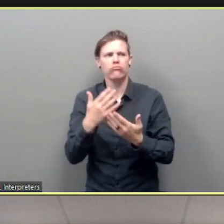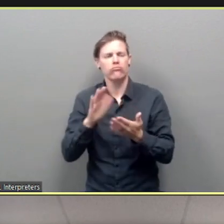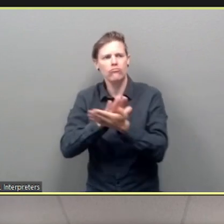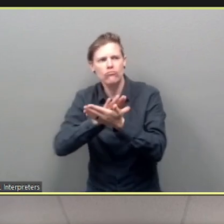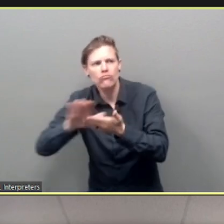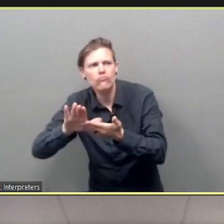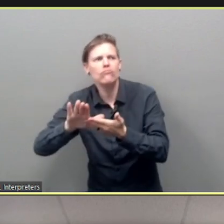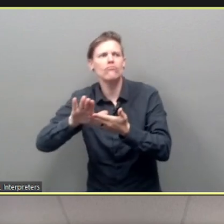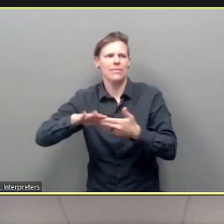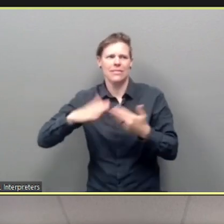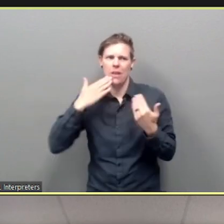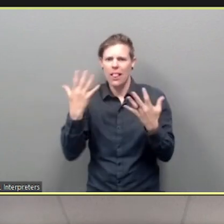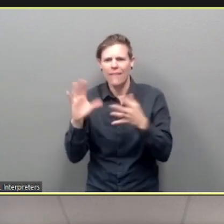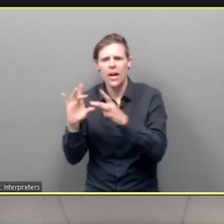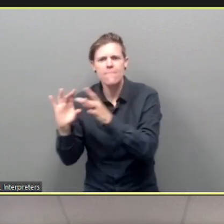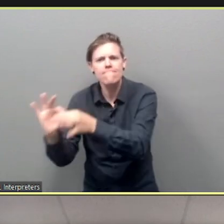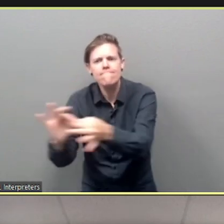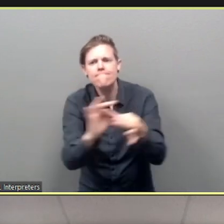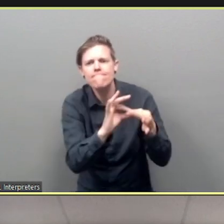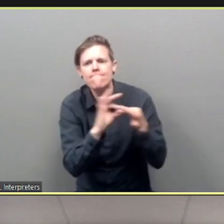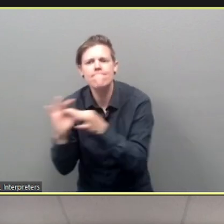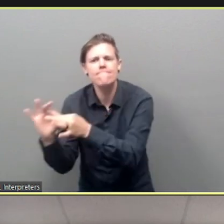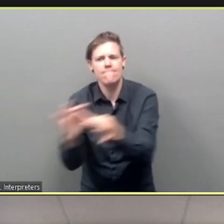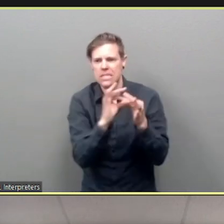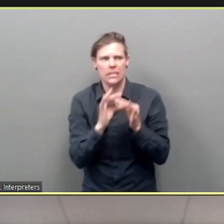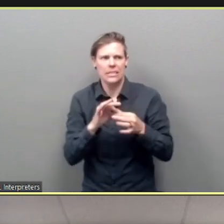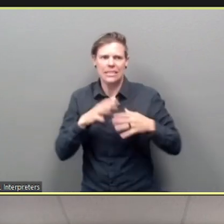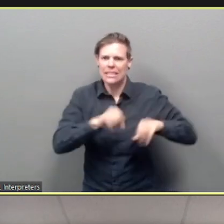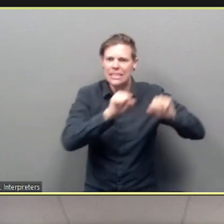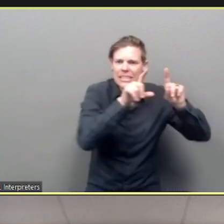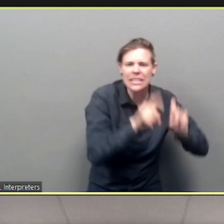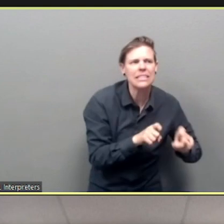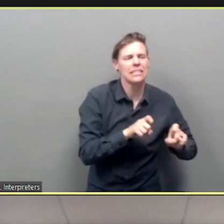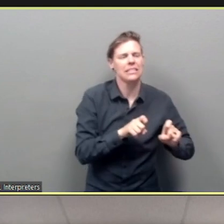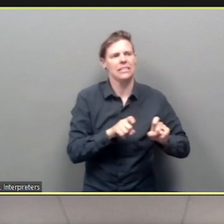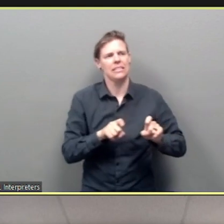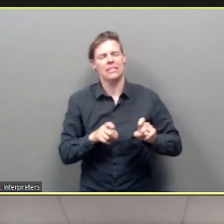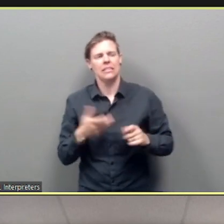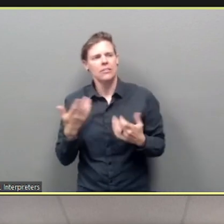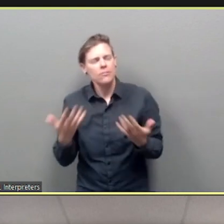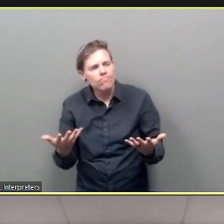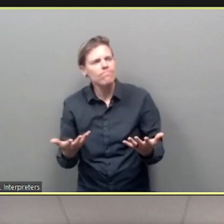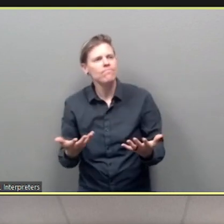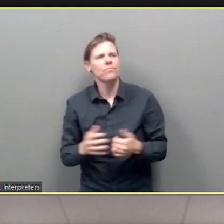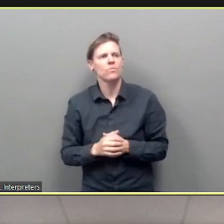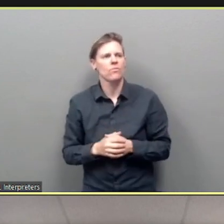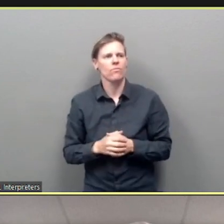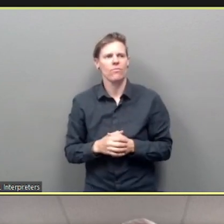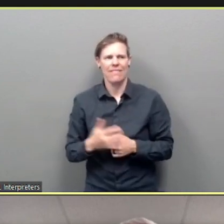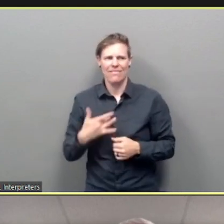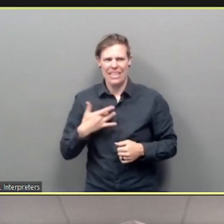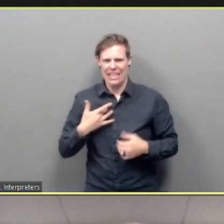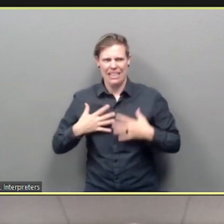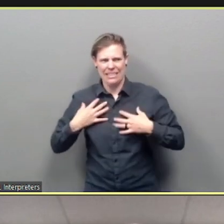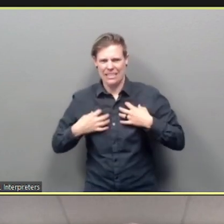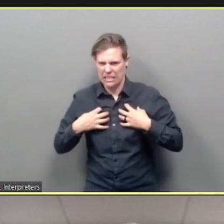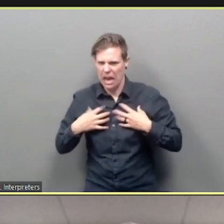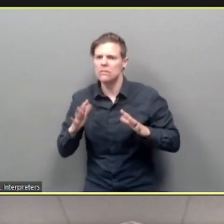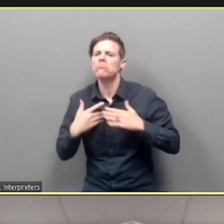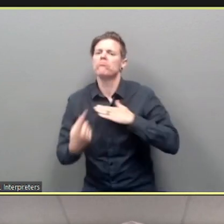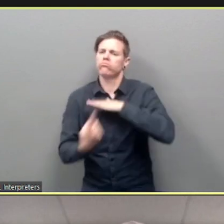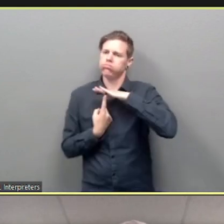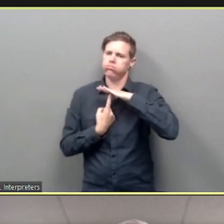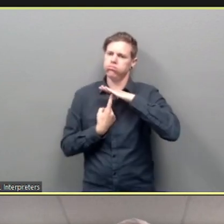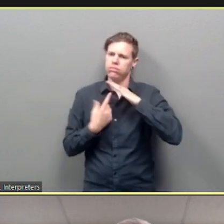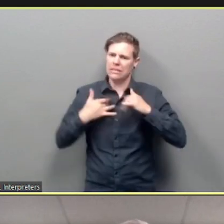course, testing and then getting, you know, isolated, telling your contacts that they